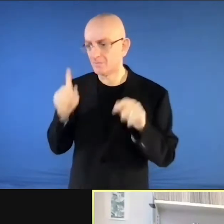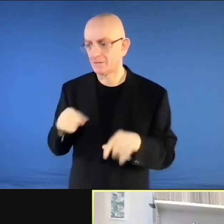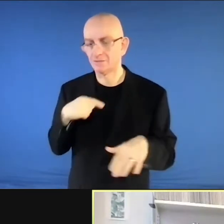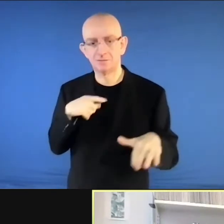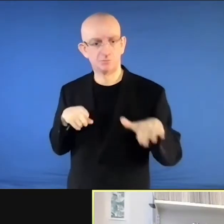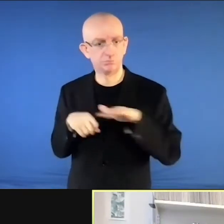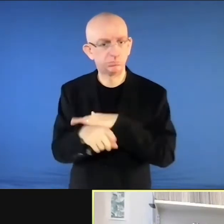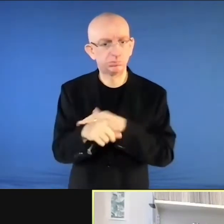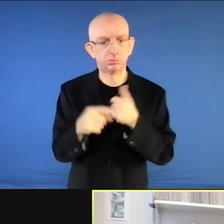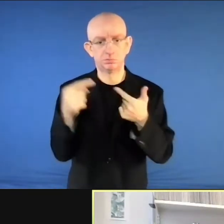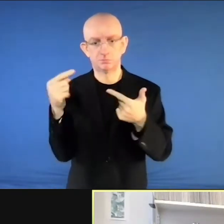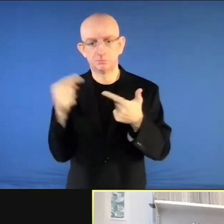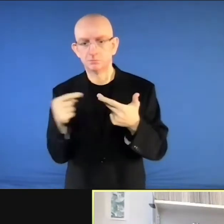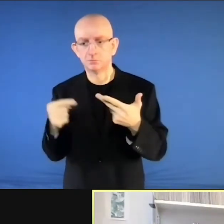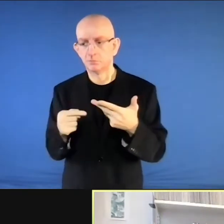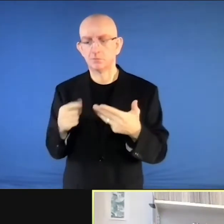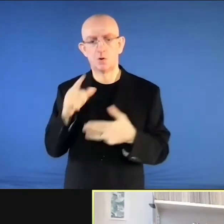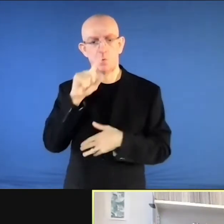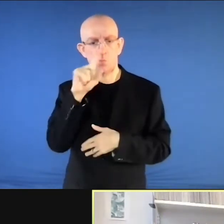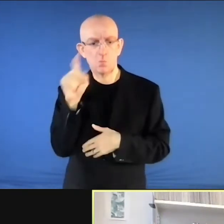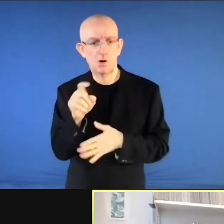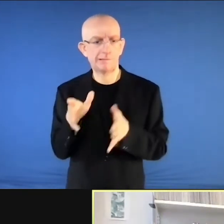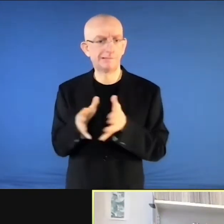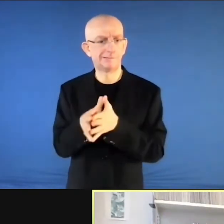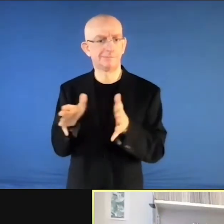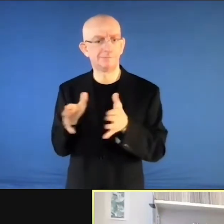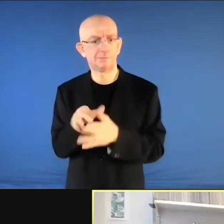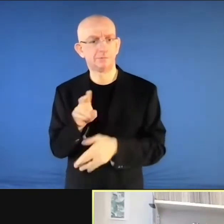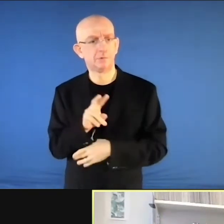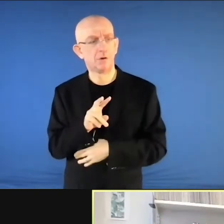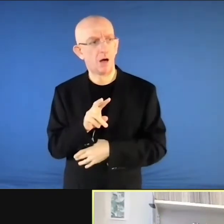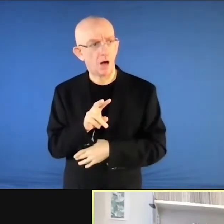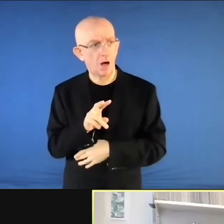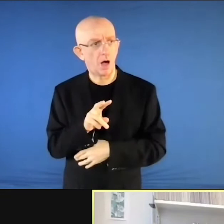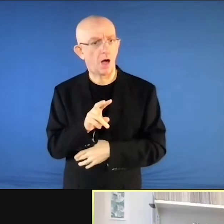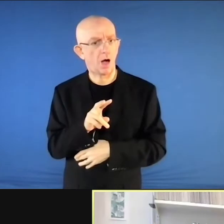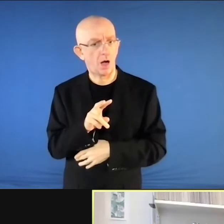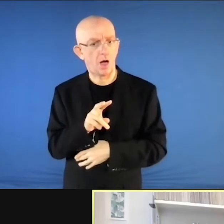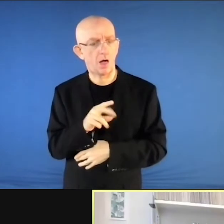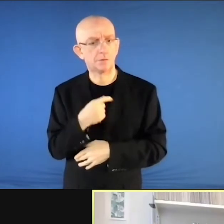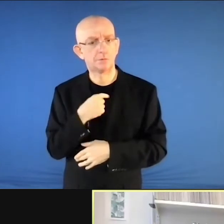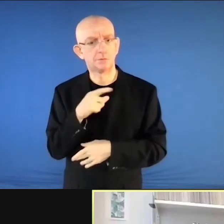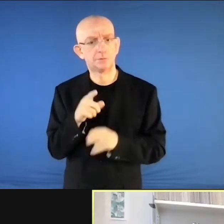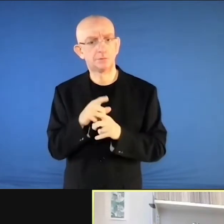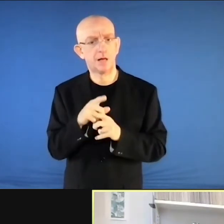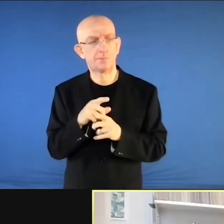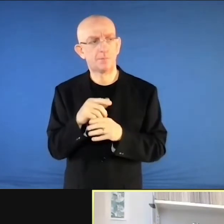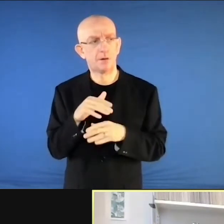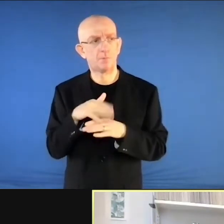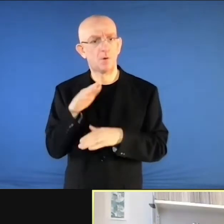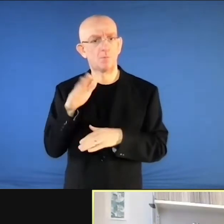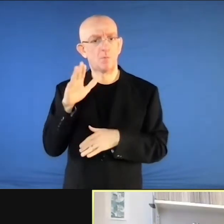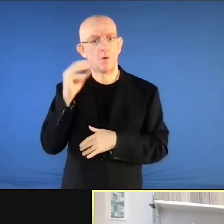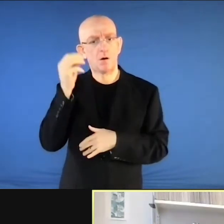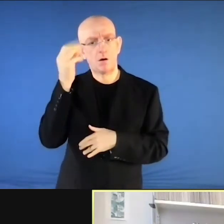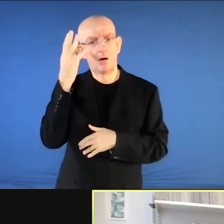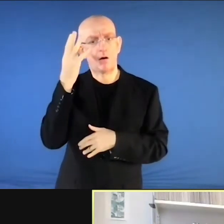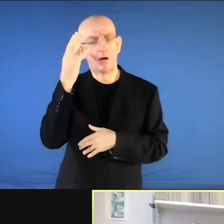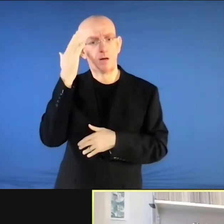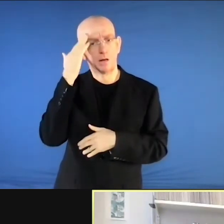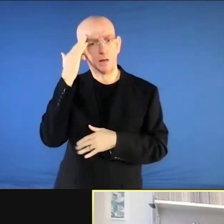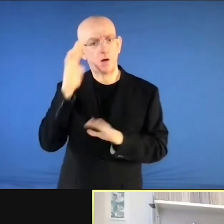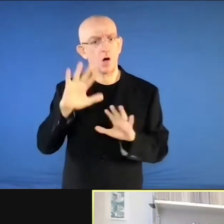show that you want to ensure their participation in